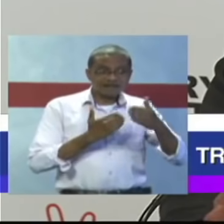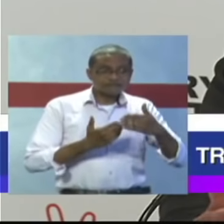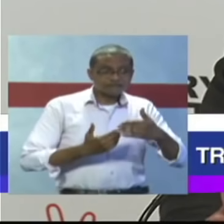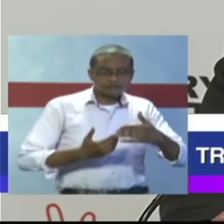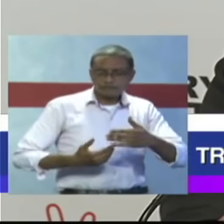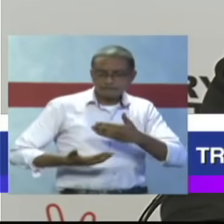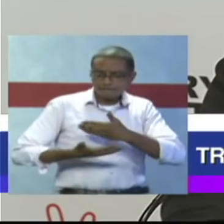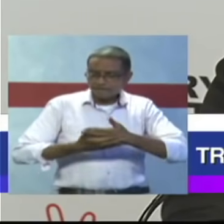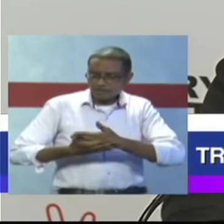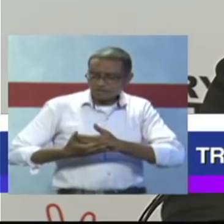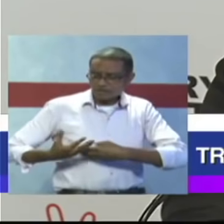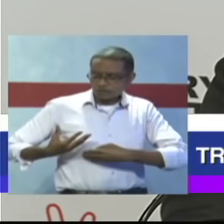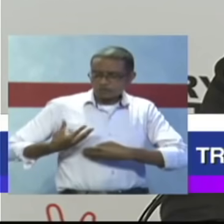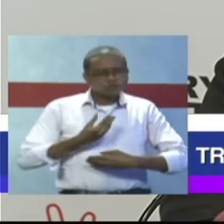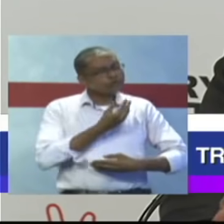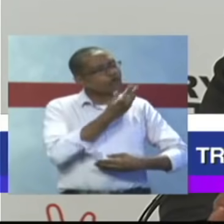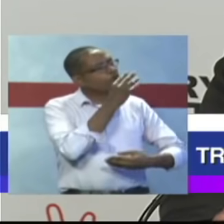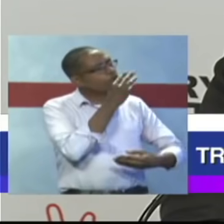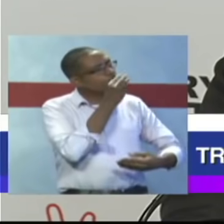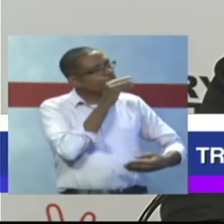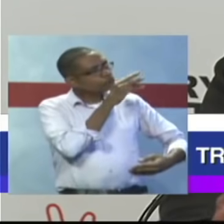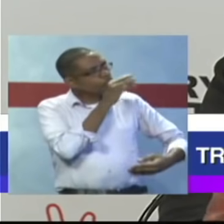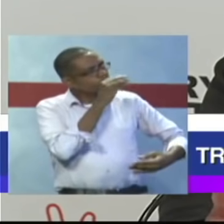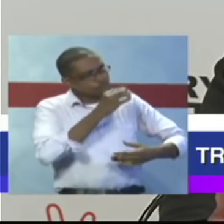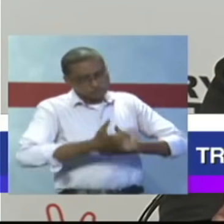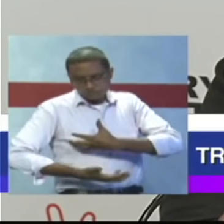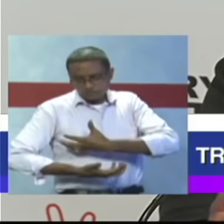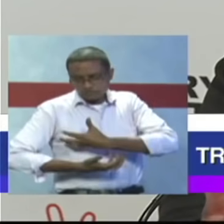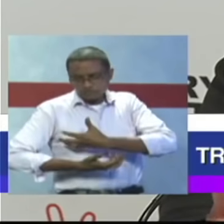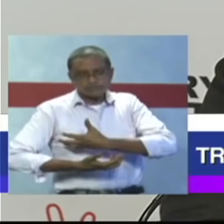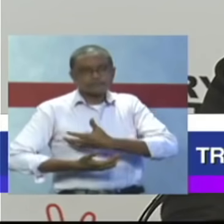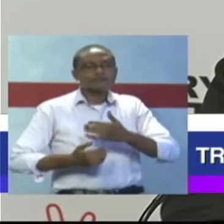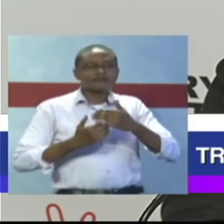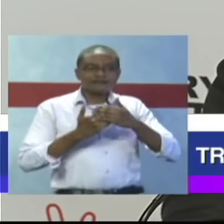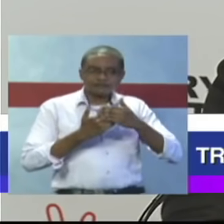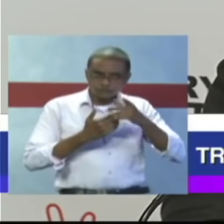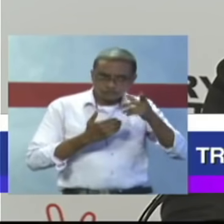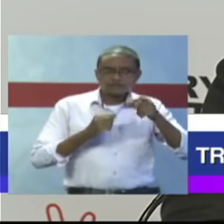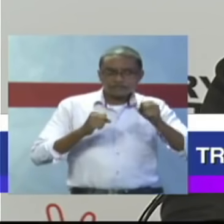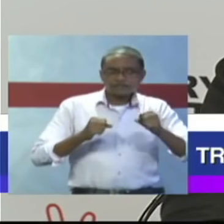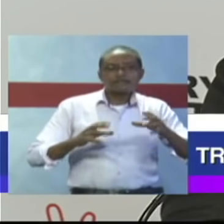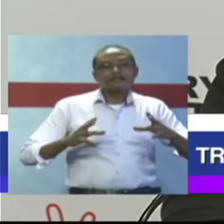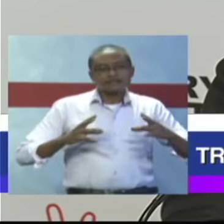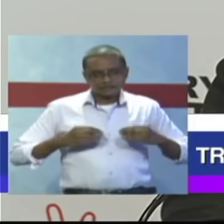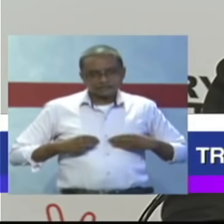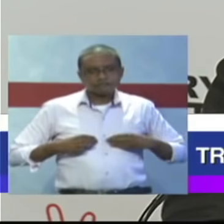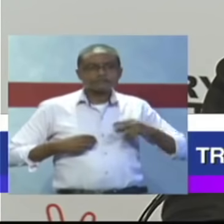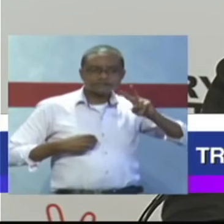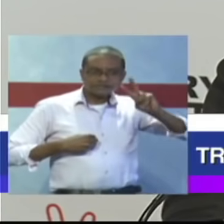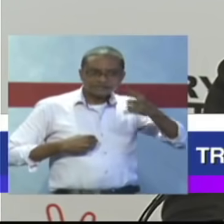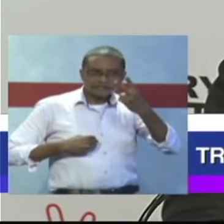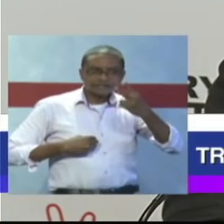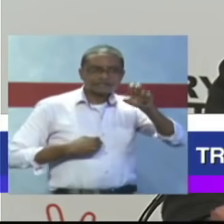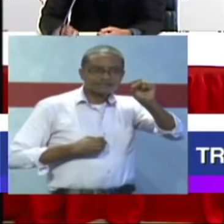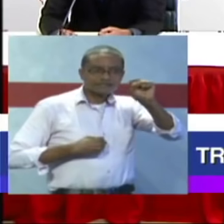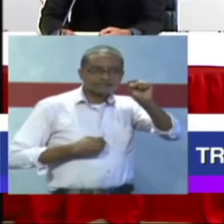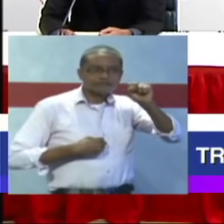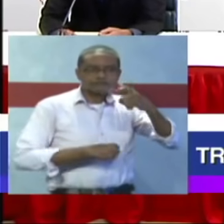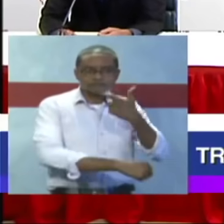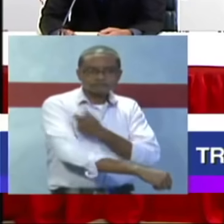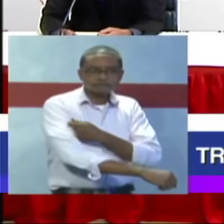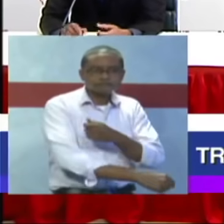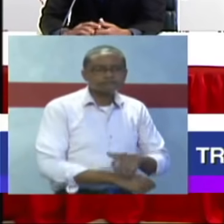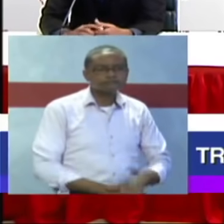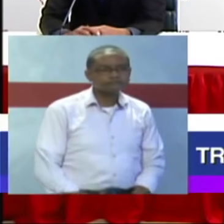the breastfeeding period, we can look at the information and you can take your second dose of Cyanofarm at that time. Thank you